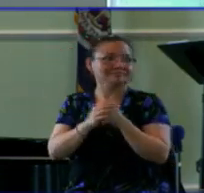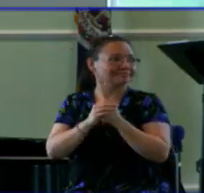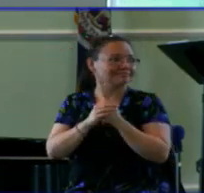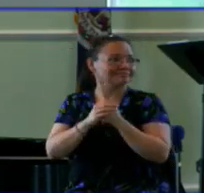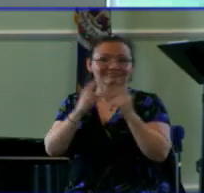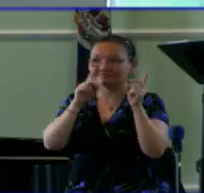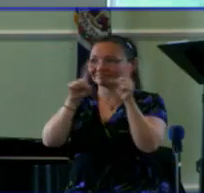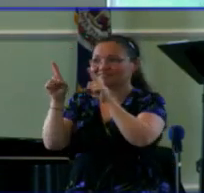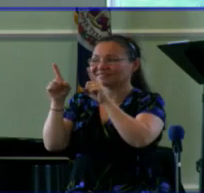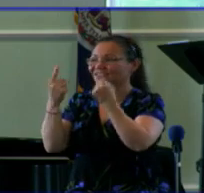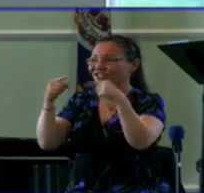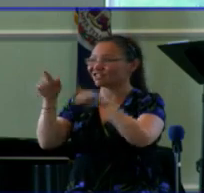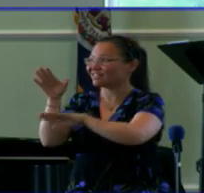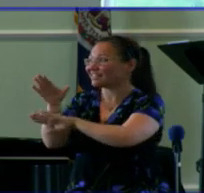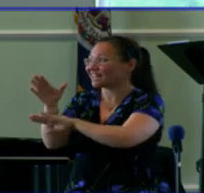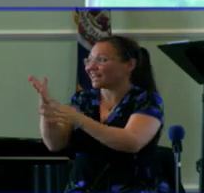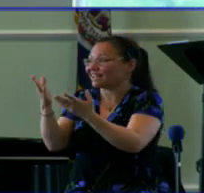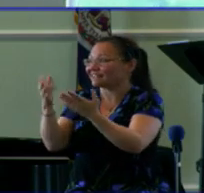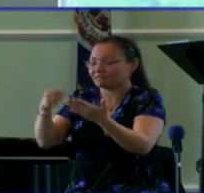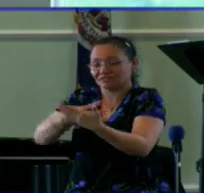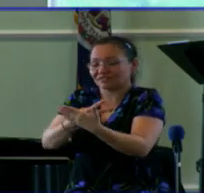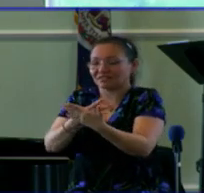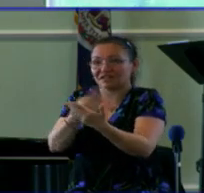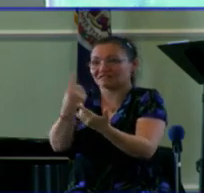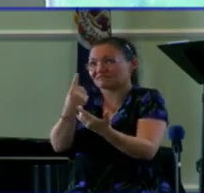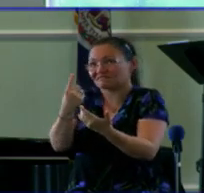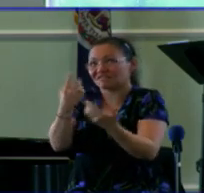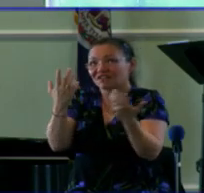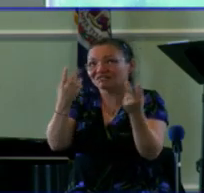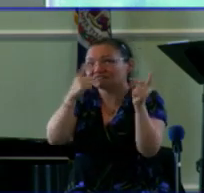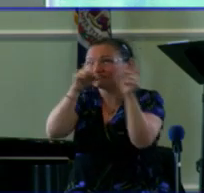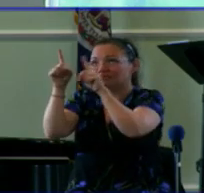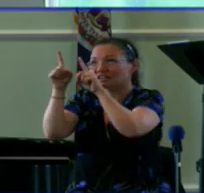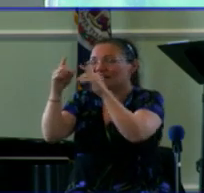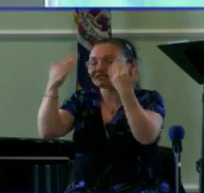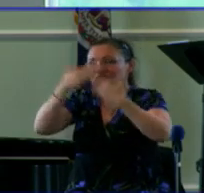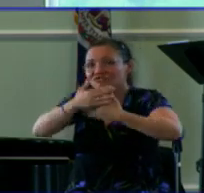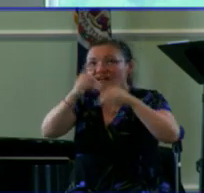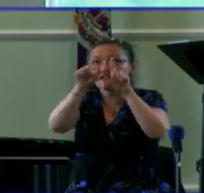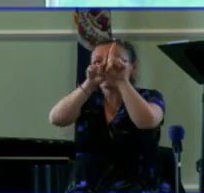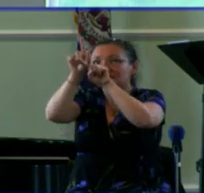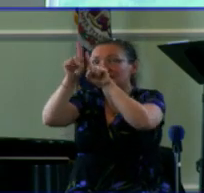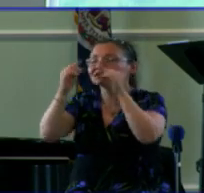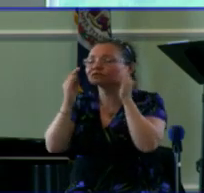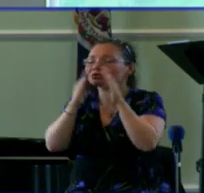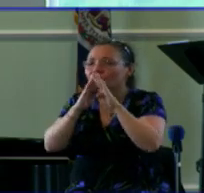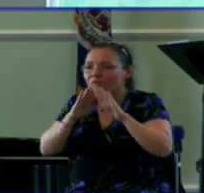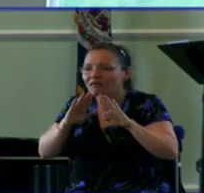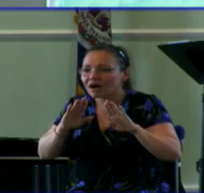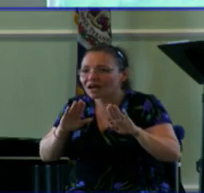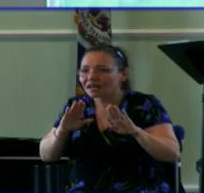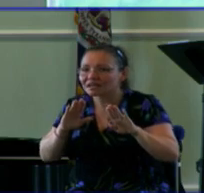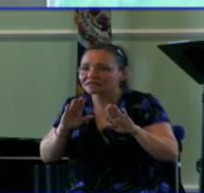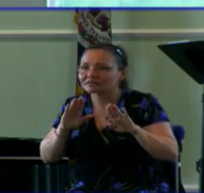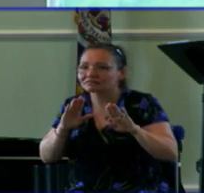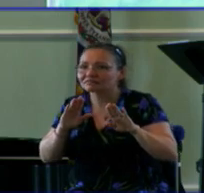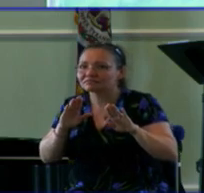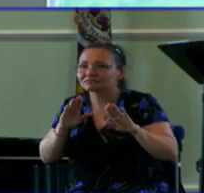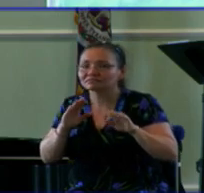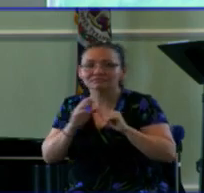at the night there where I was laying there. There was nothing. There was silence.